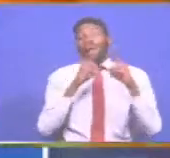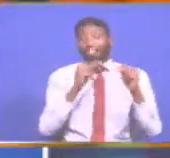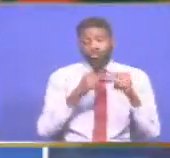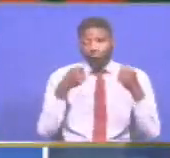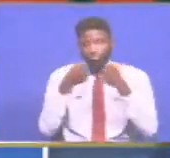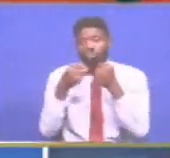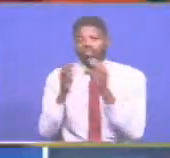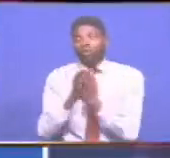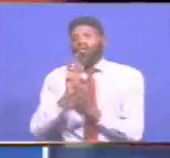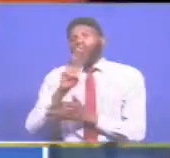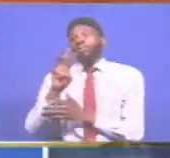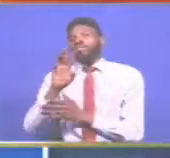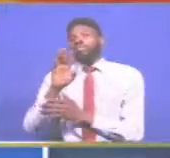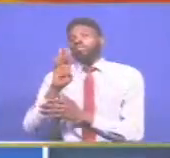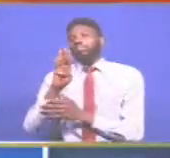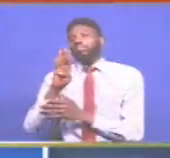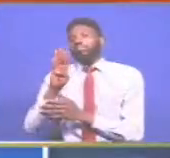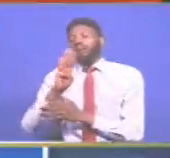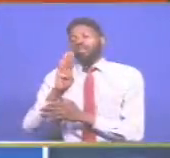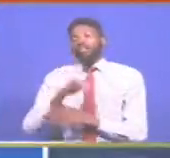Brom.